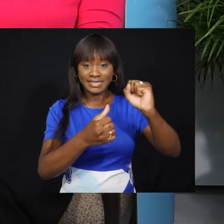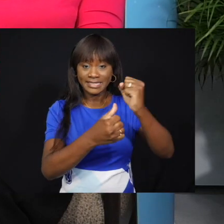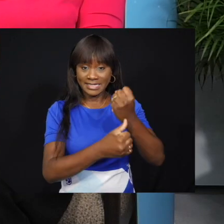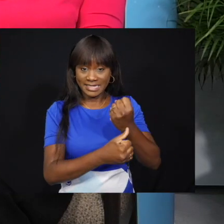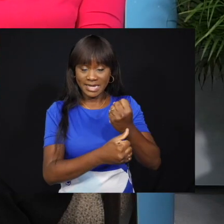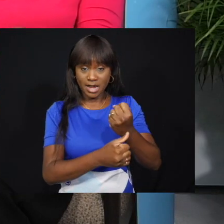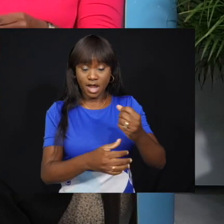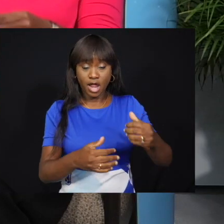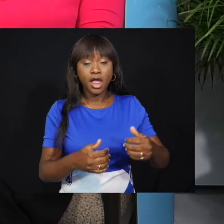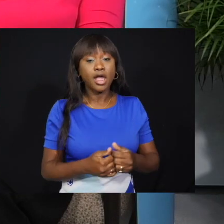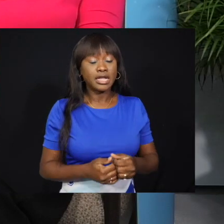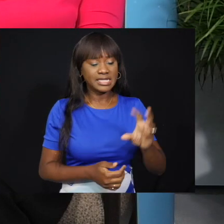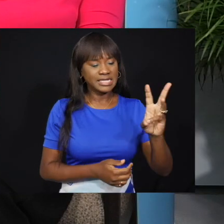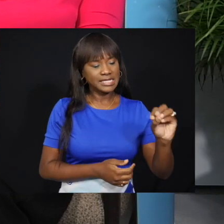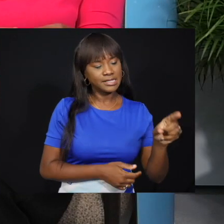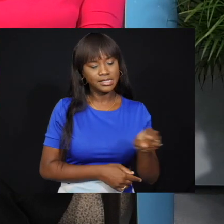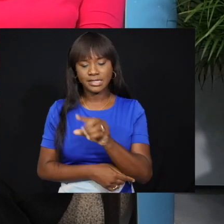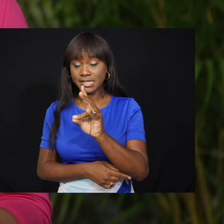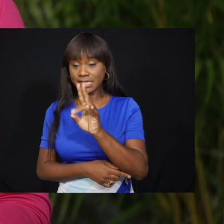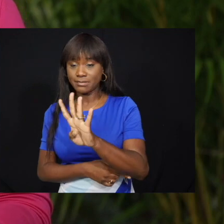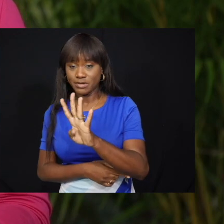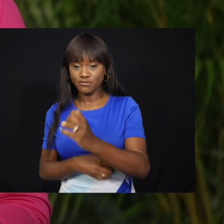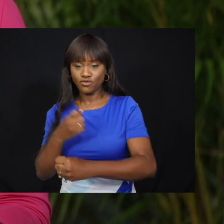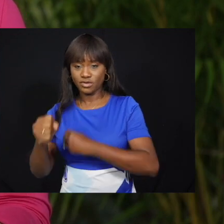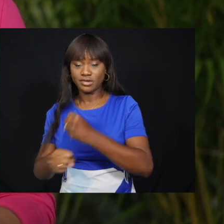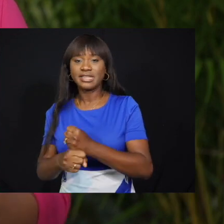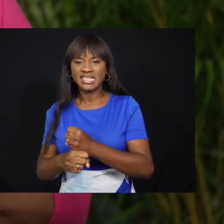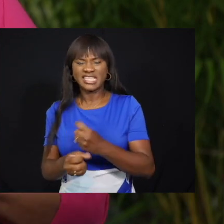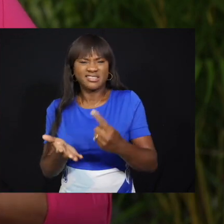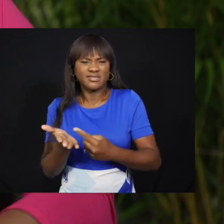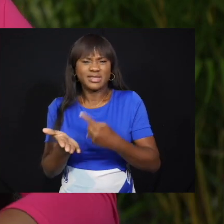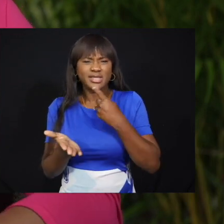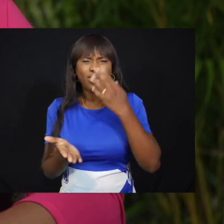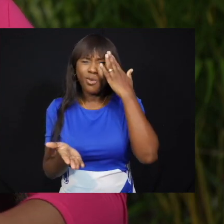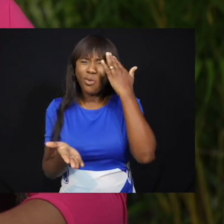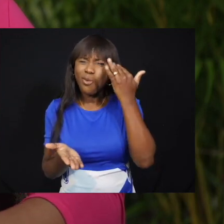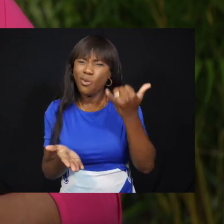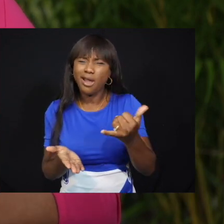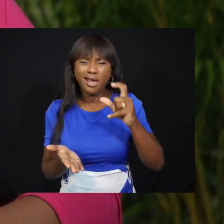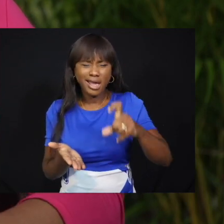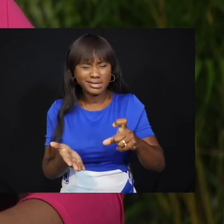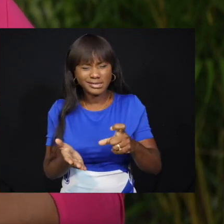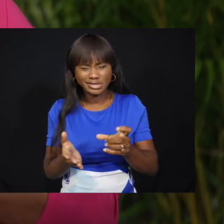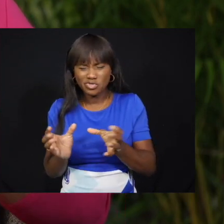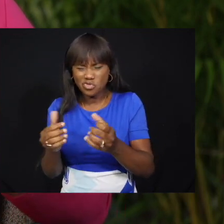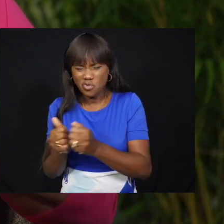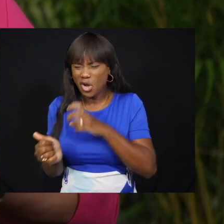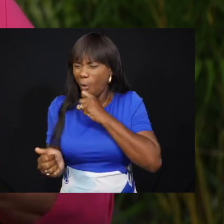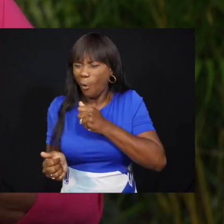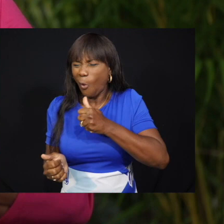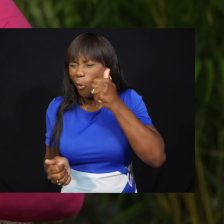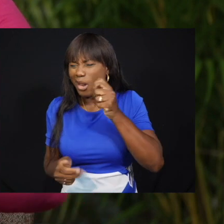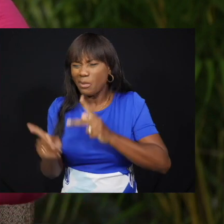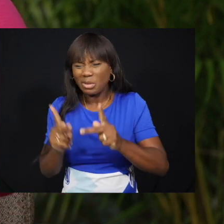the seniors in the young cohort, that is the 60 to 74, sometimes say, well, why I have to be with these